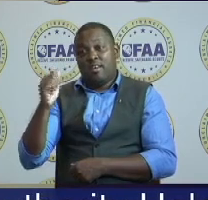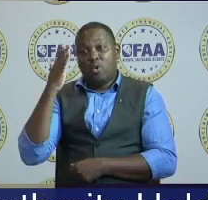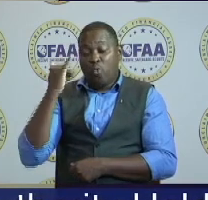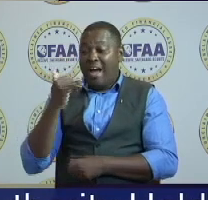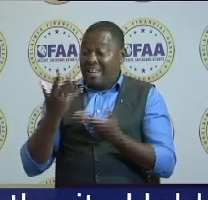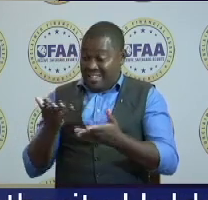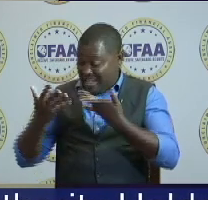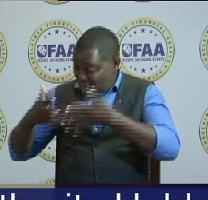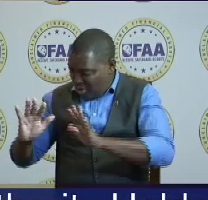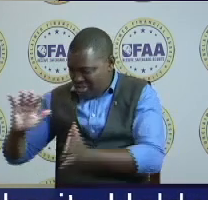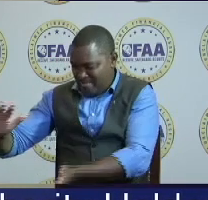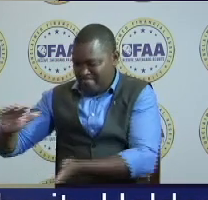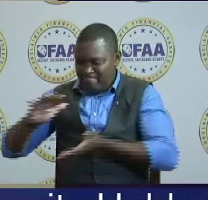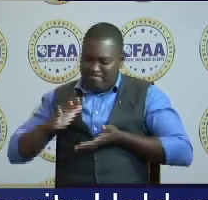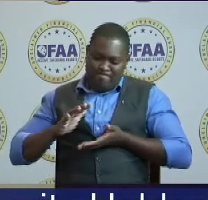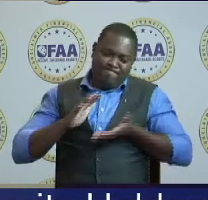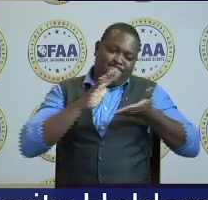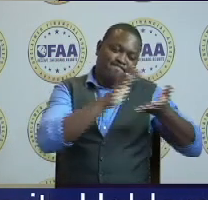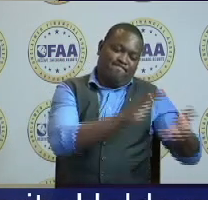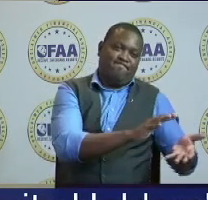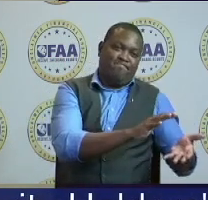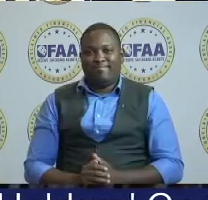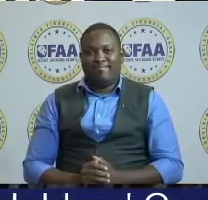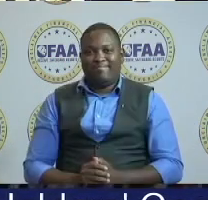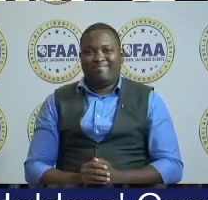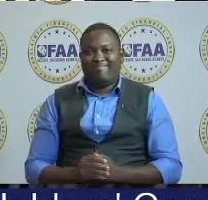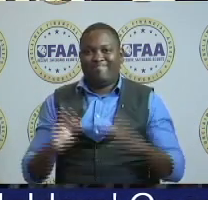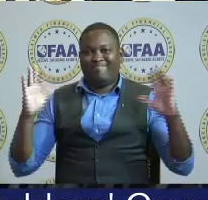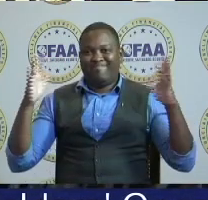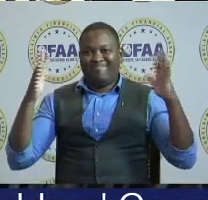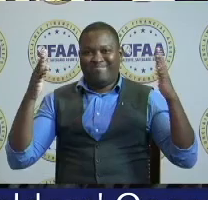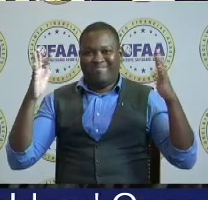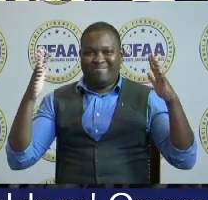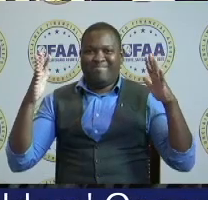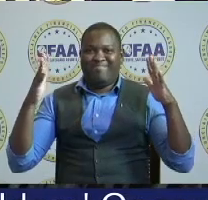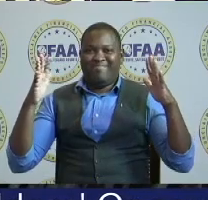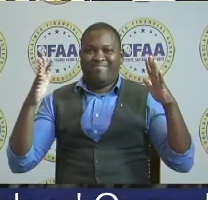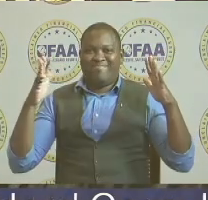safeguard, and to reunite. Until next time, kwaheri.